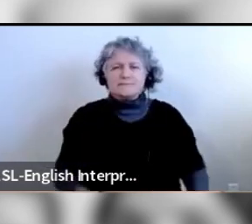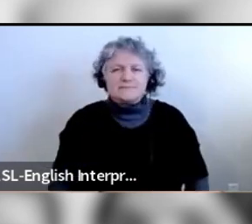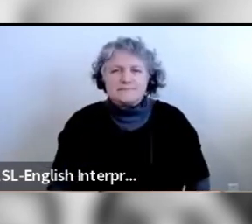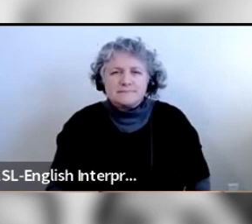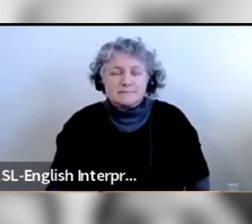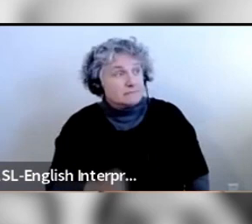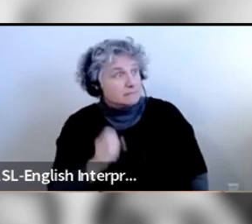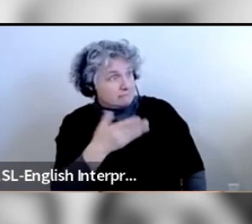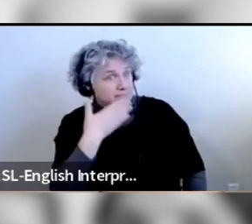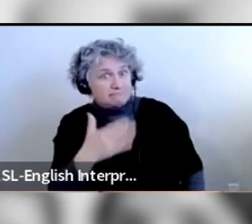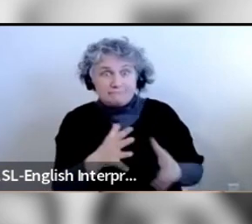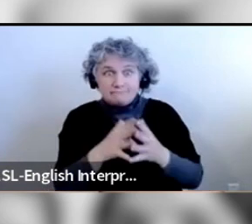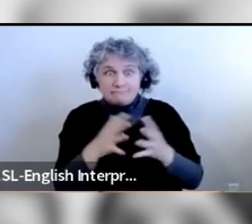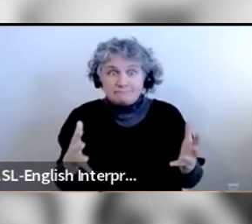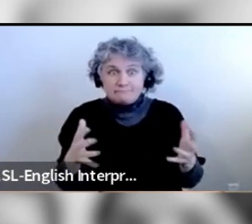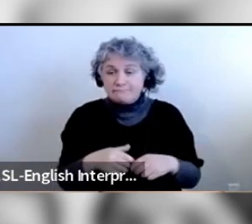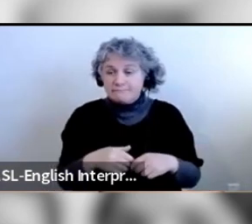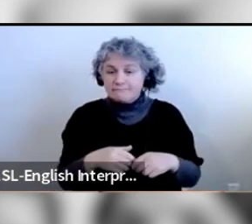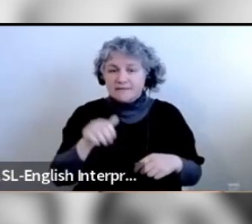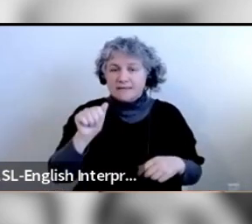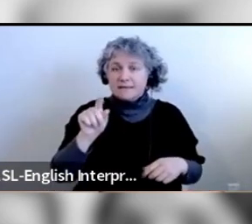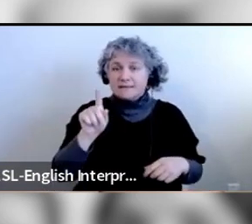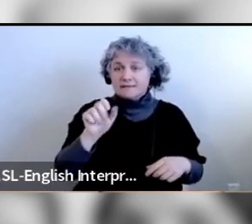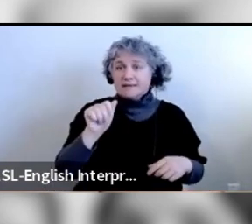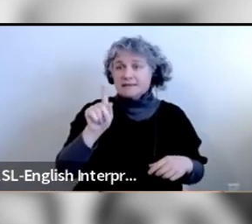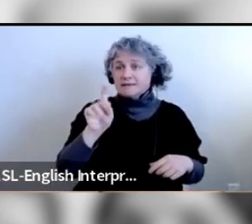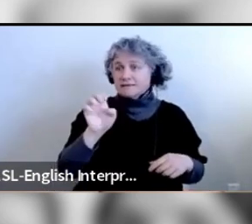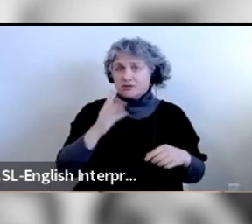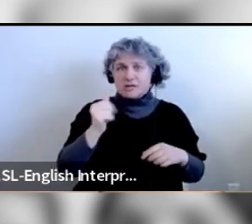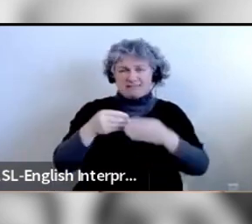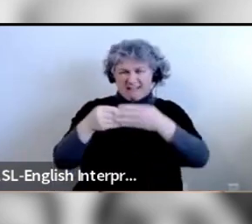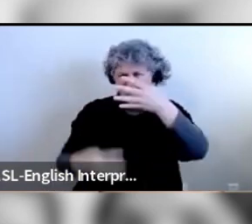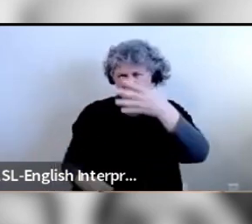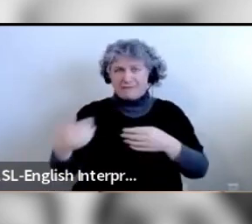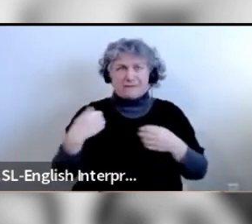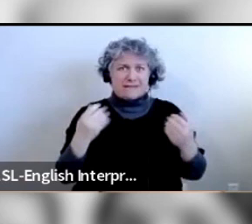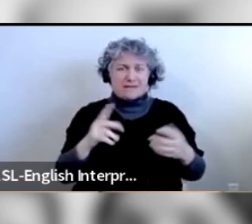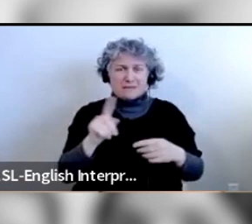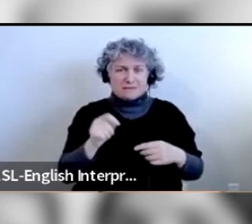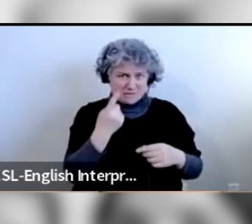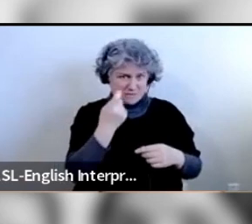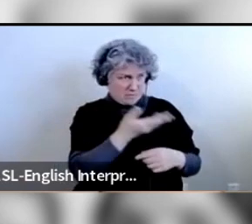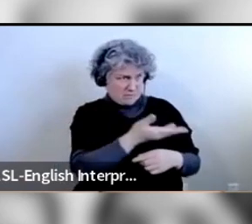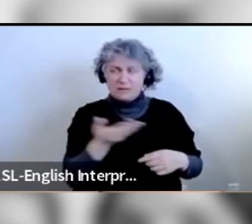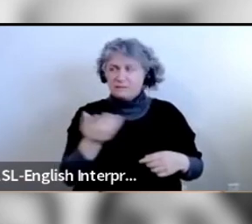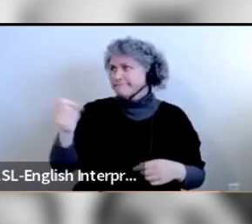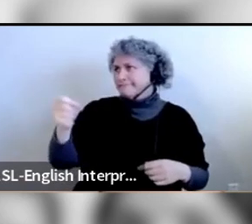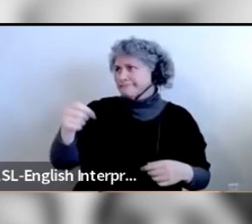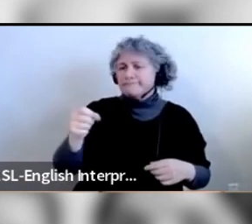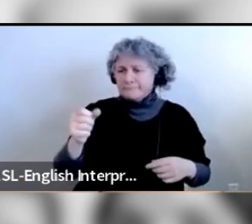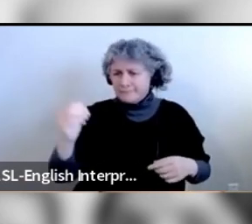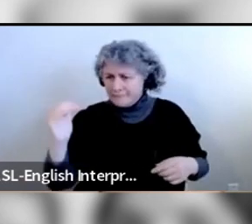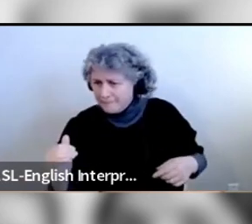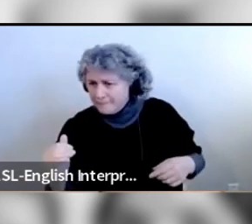Okay, thank you very much. Adelaide, I know you've got a lot more questions in your chat. Do you want to ask one more while we're here? Absolutely. Next